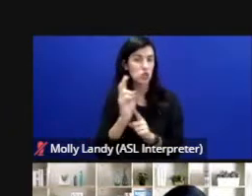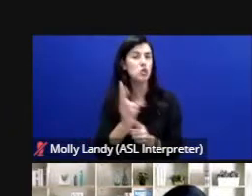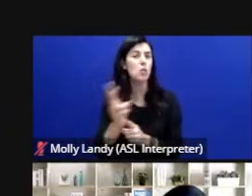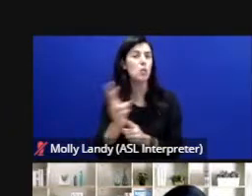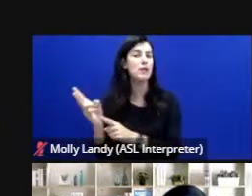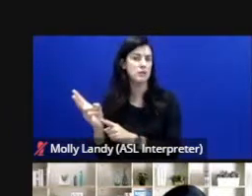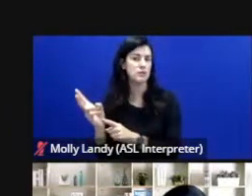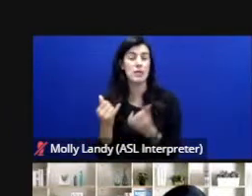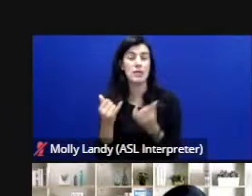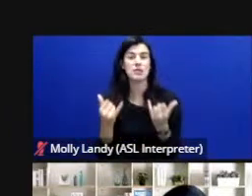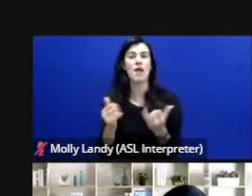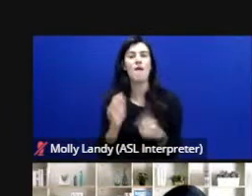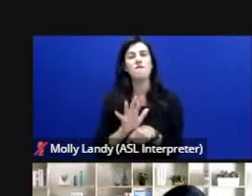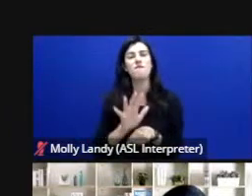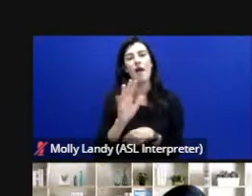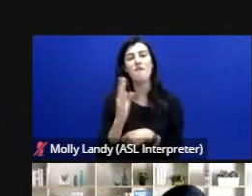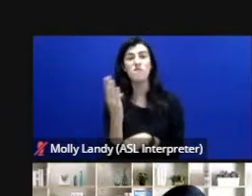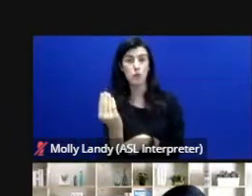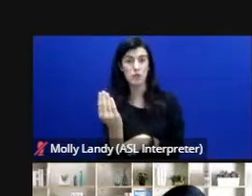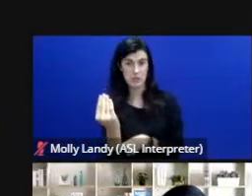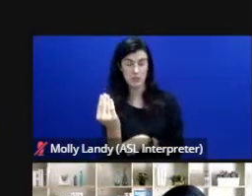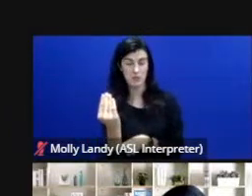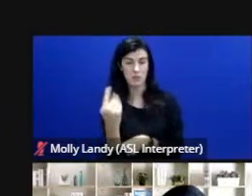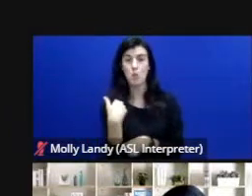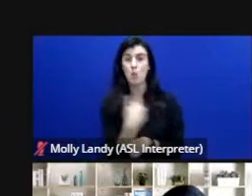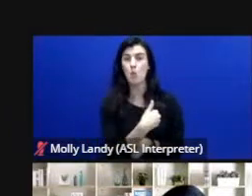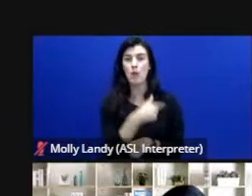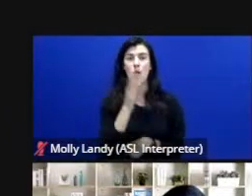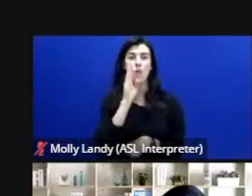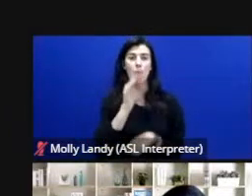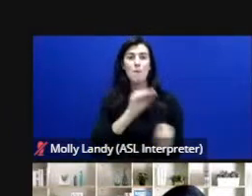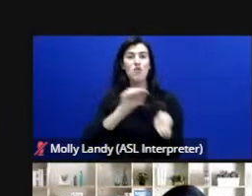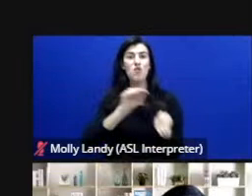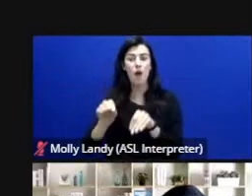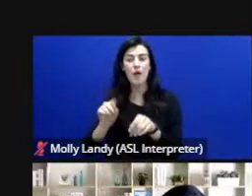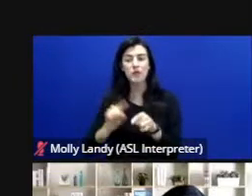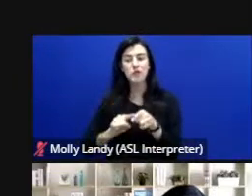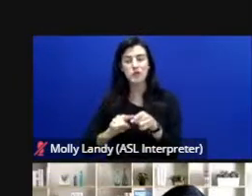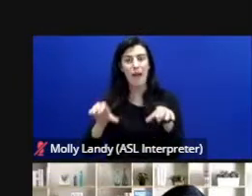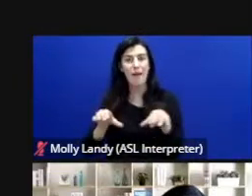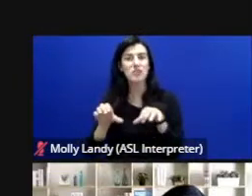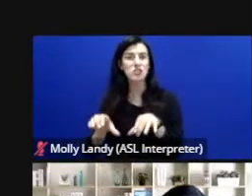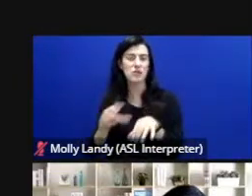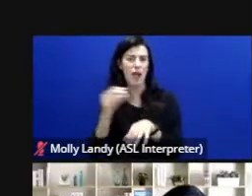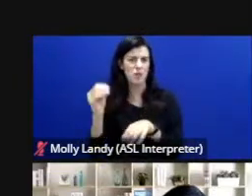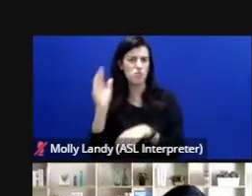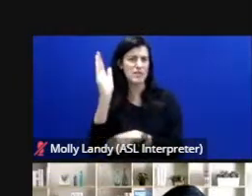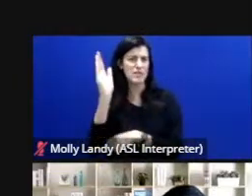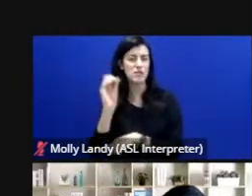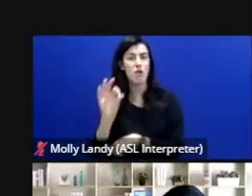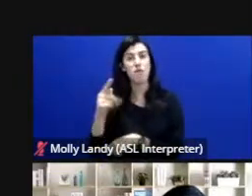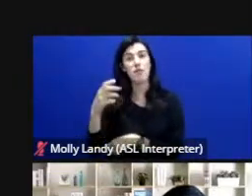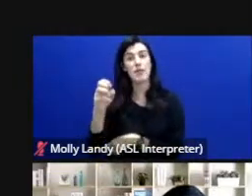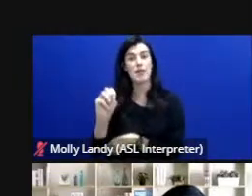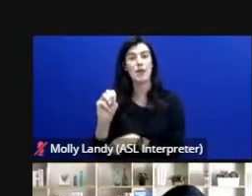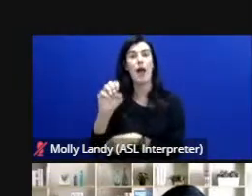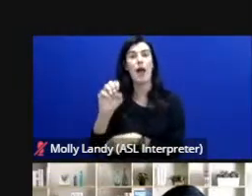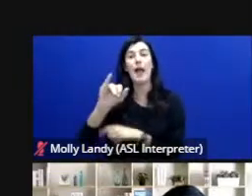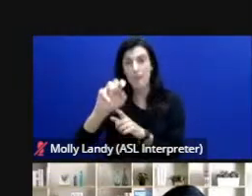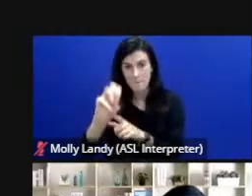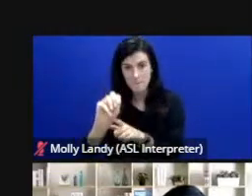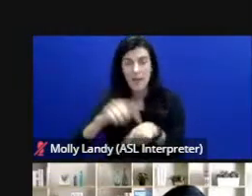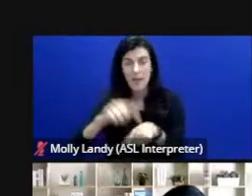now 5:14. We will move into action and presentation of the item at 6